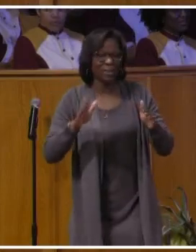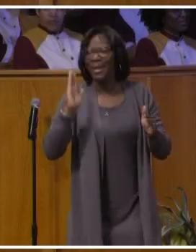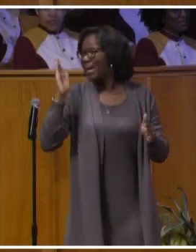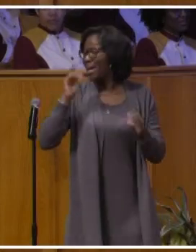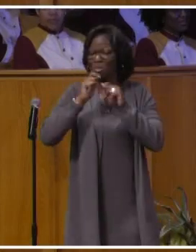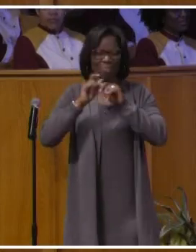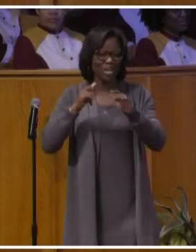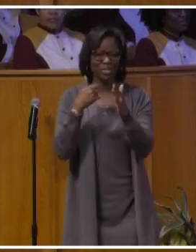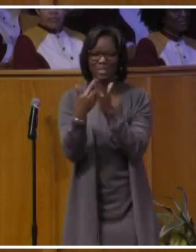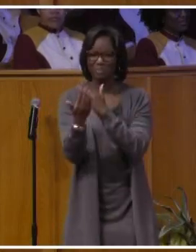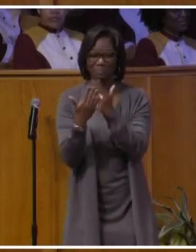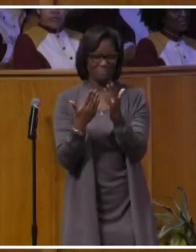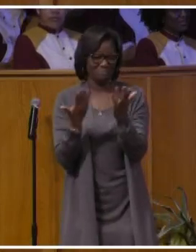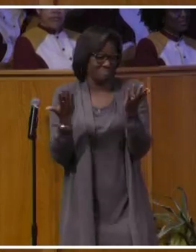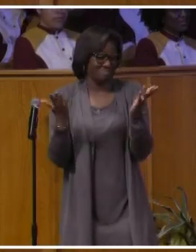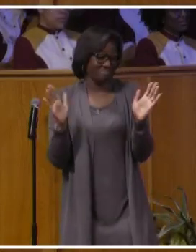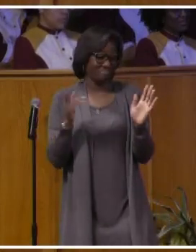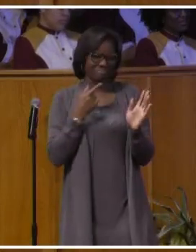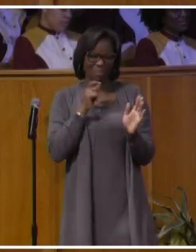gonna bless you.